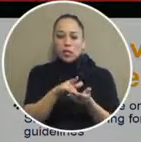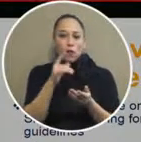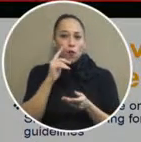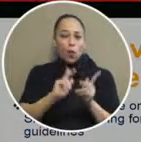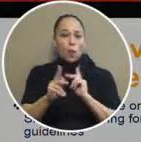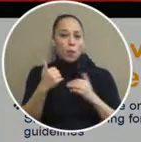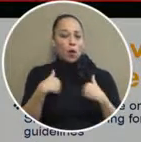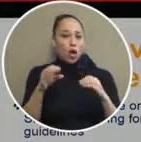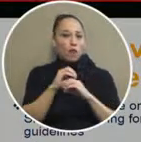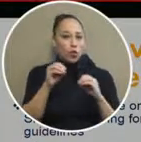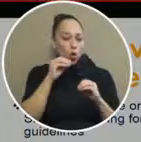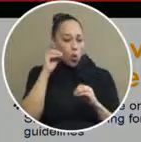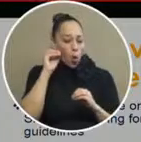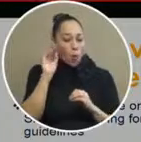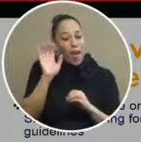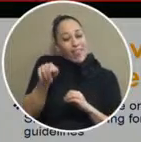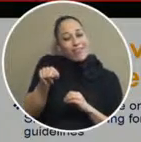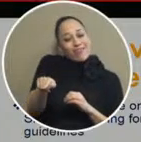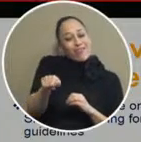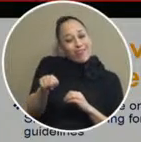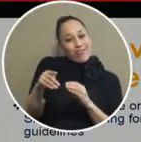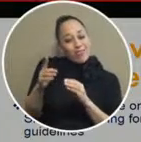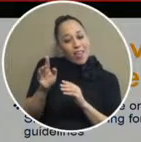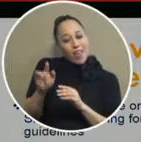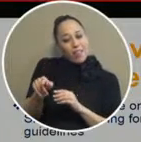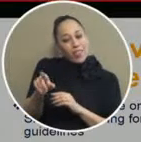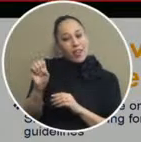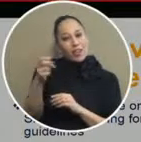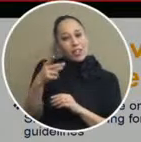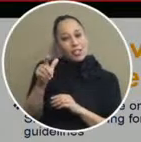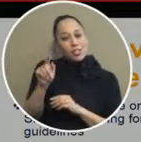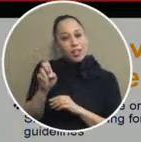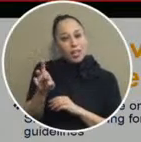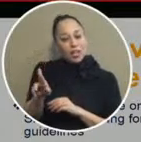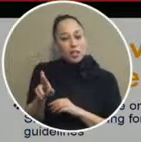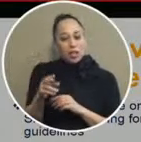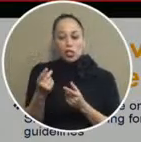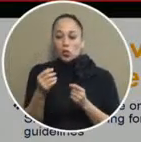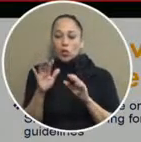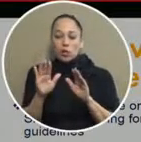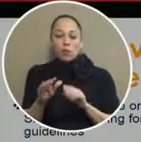This partnership has been an absolute godsend for this